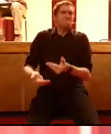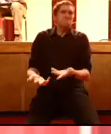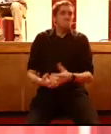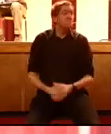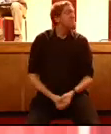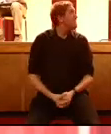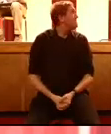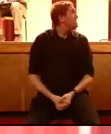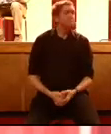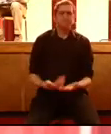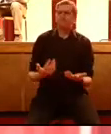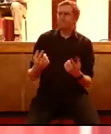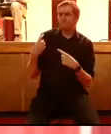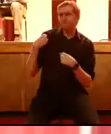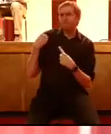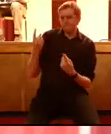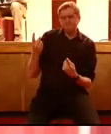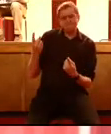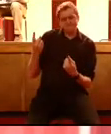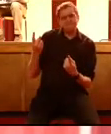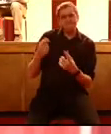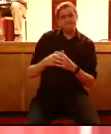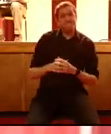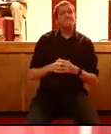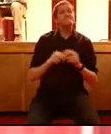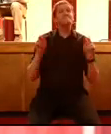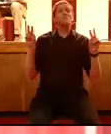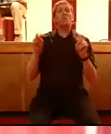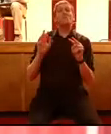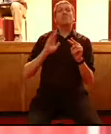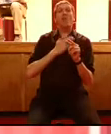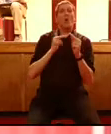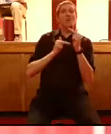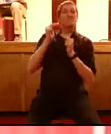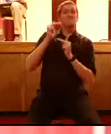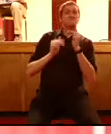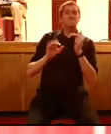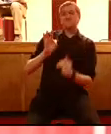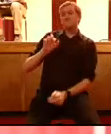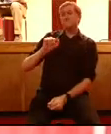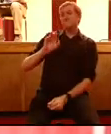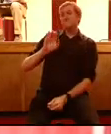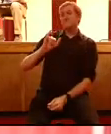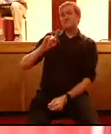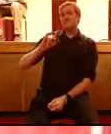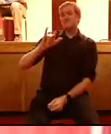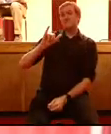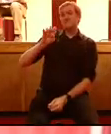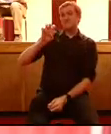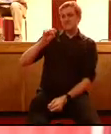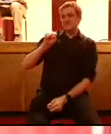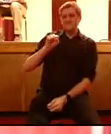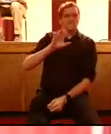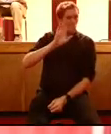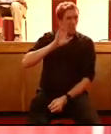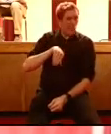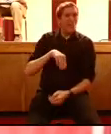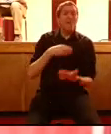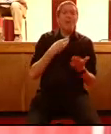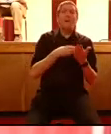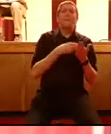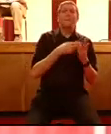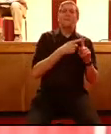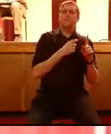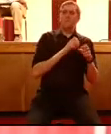Well, we have been doing this. When you look at our facilities, we know that we're taking the money from the local